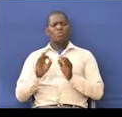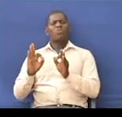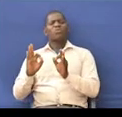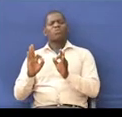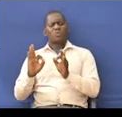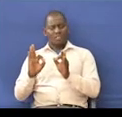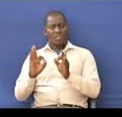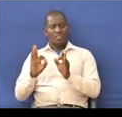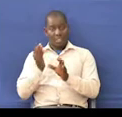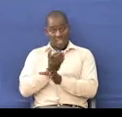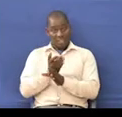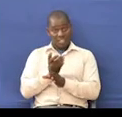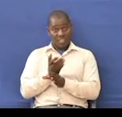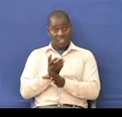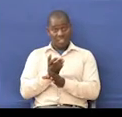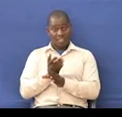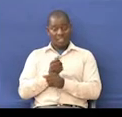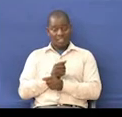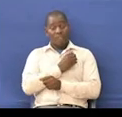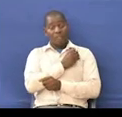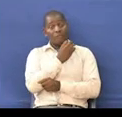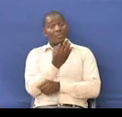revision for the Form 3,